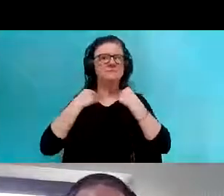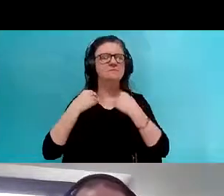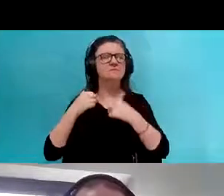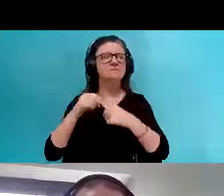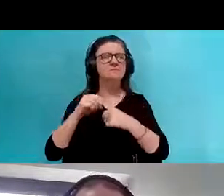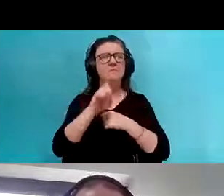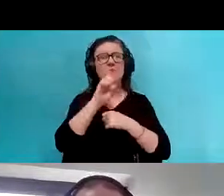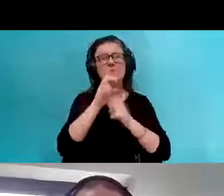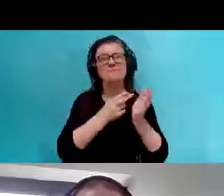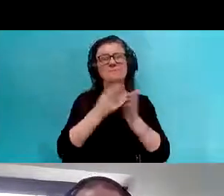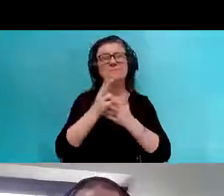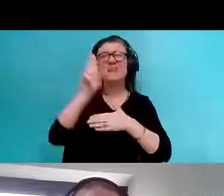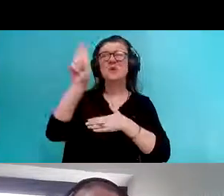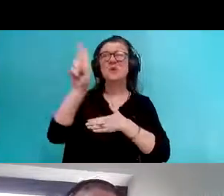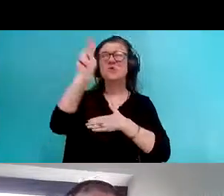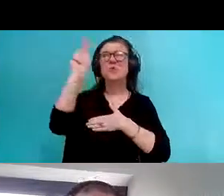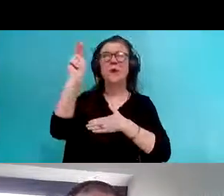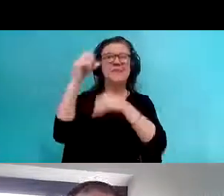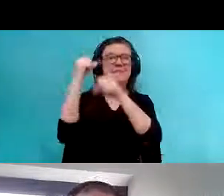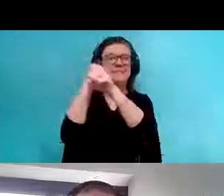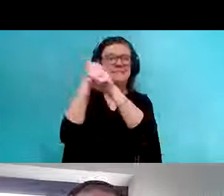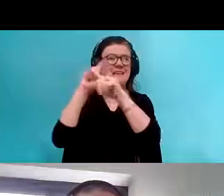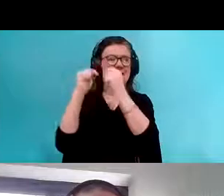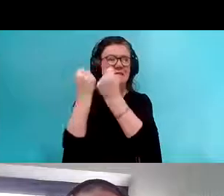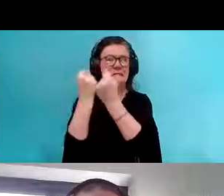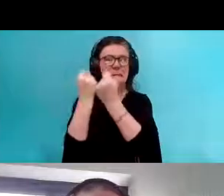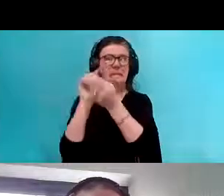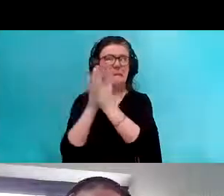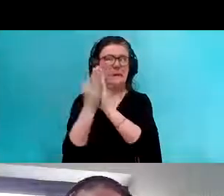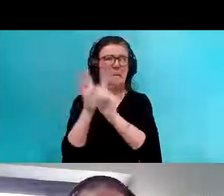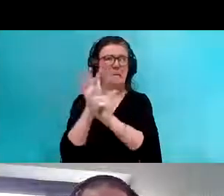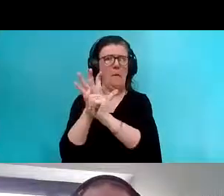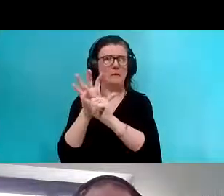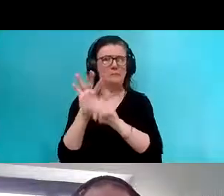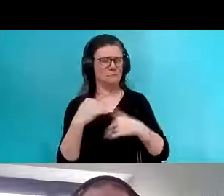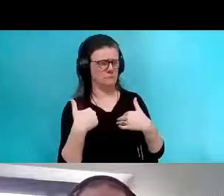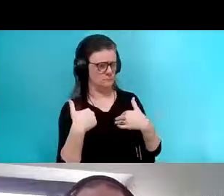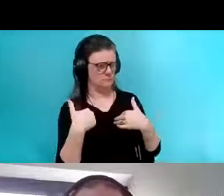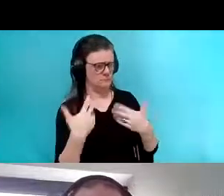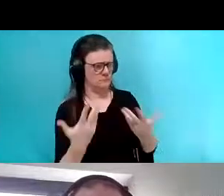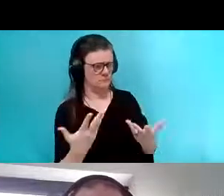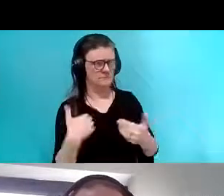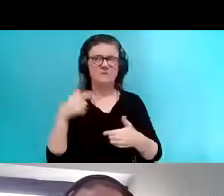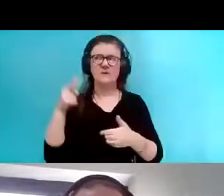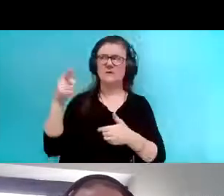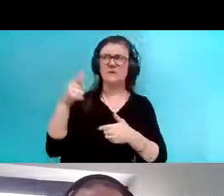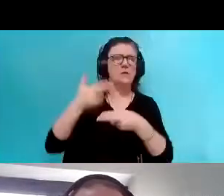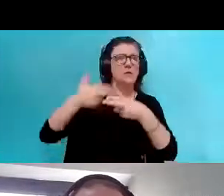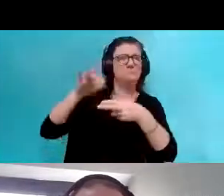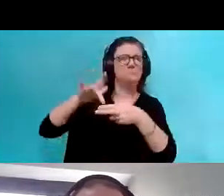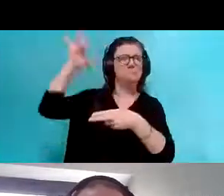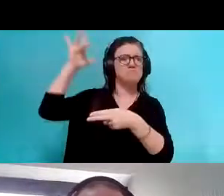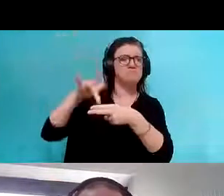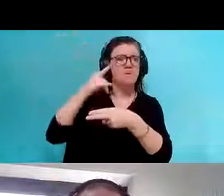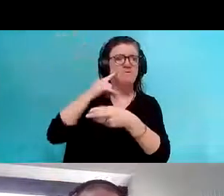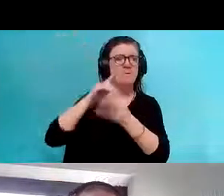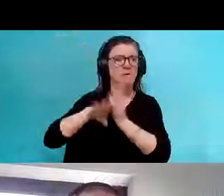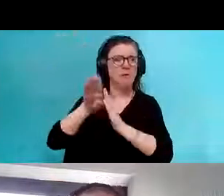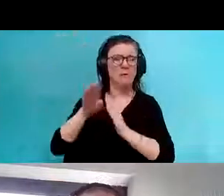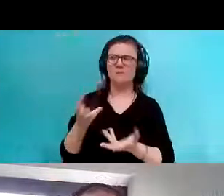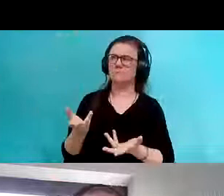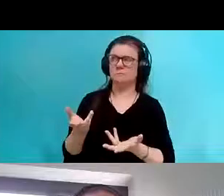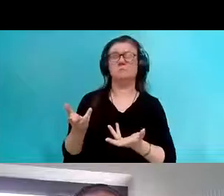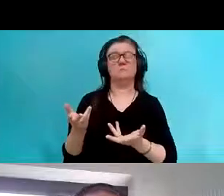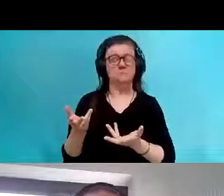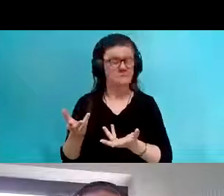UN stats team had ever been so popular, and statisticians started to be referred to as the rock stars of development. In